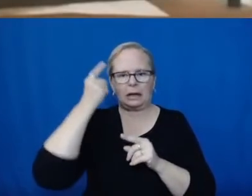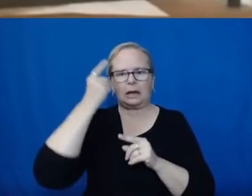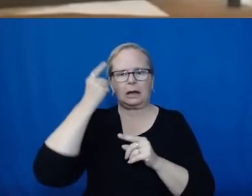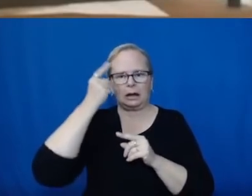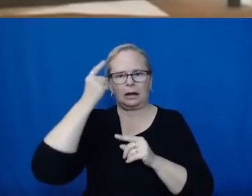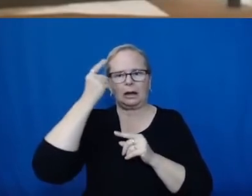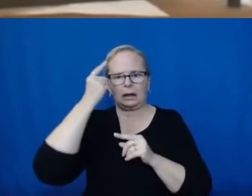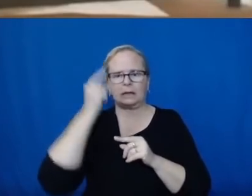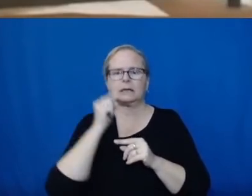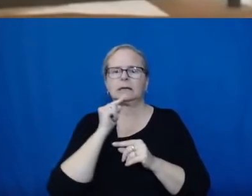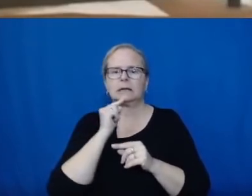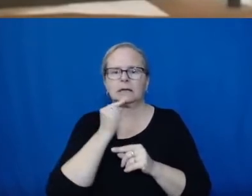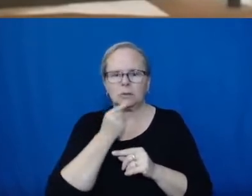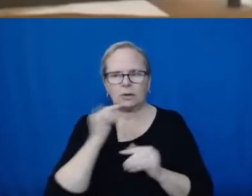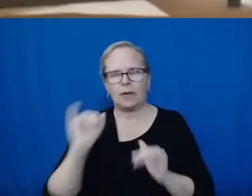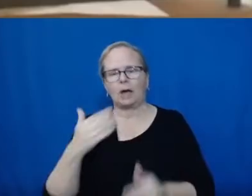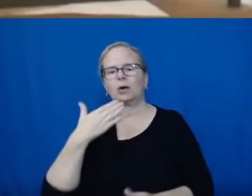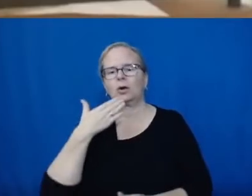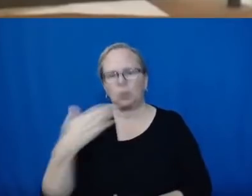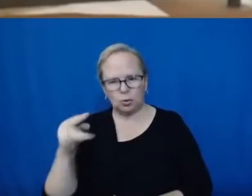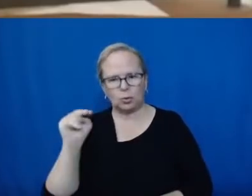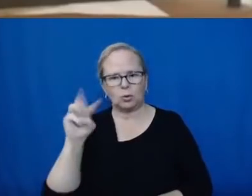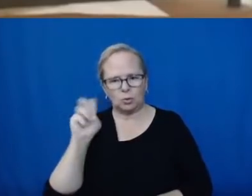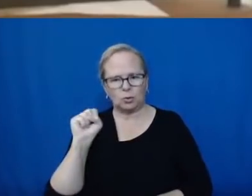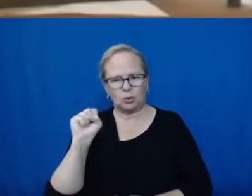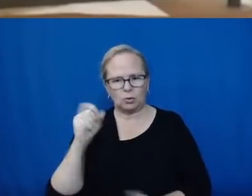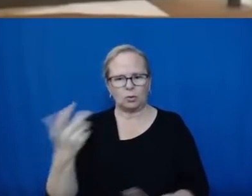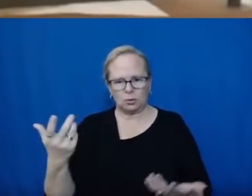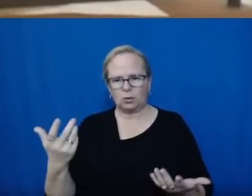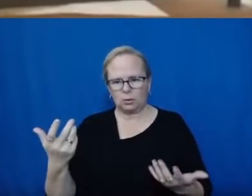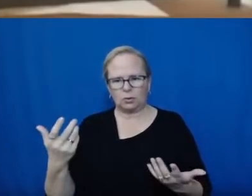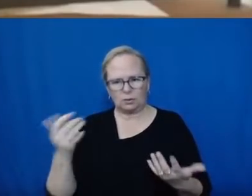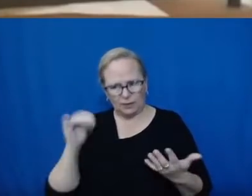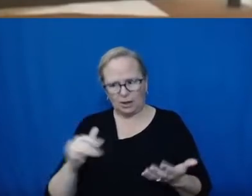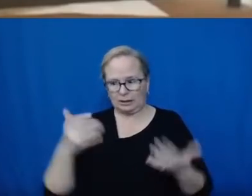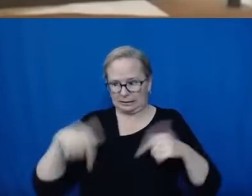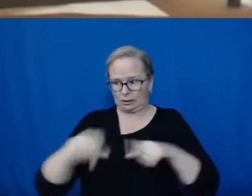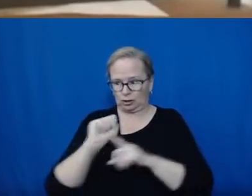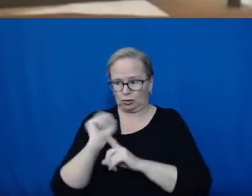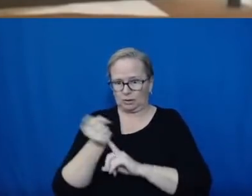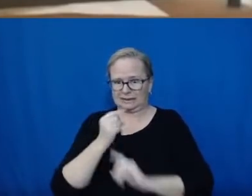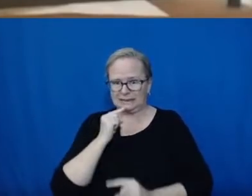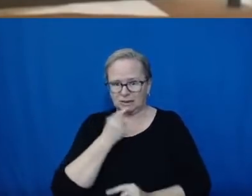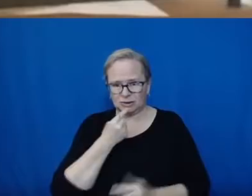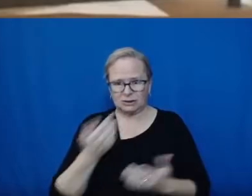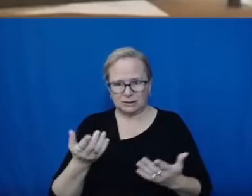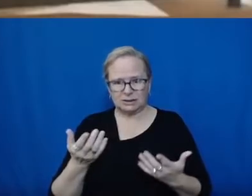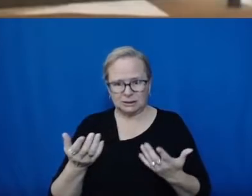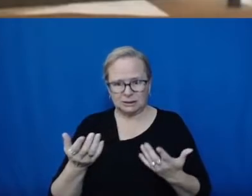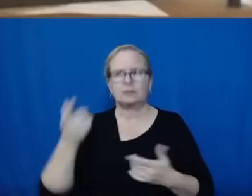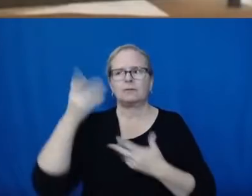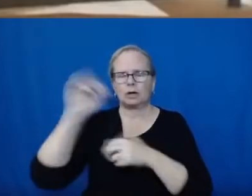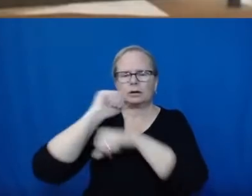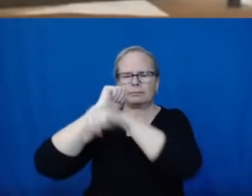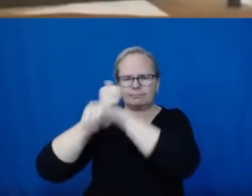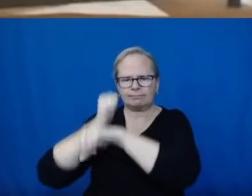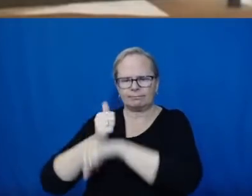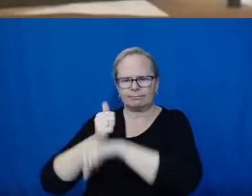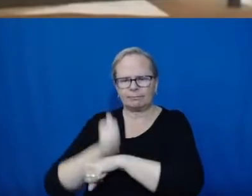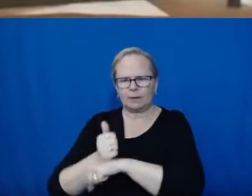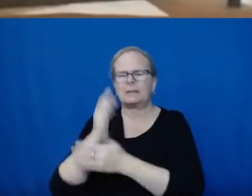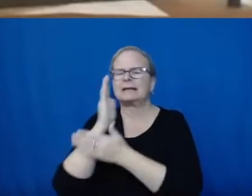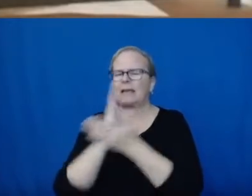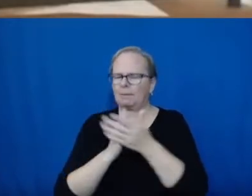this seriously. So there's been a number of measures announced, which I'm pretty excited about. There's still a lot that we need to talk about that are missing.